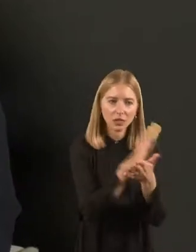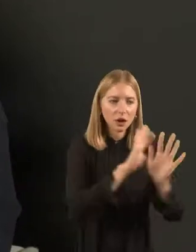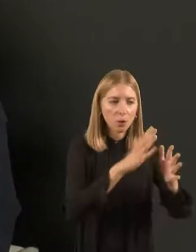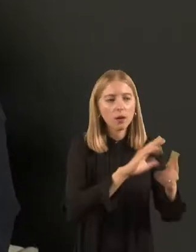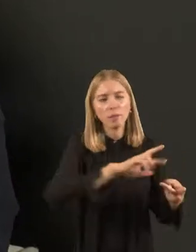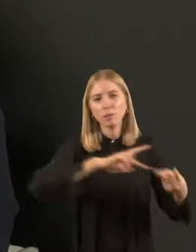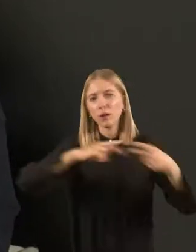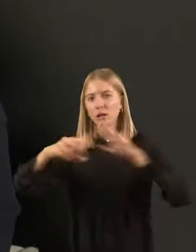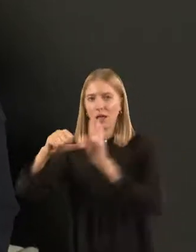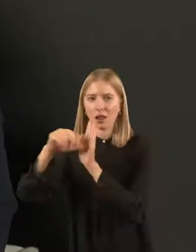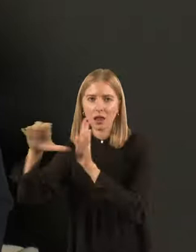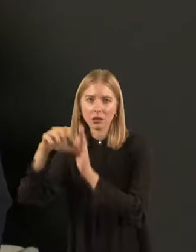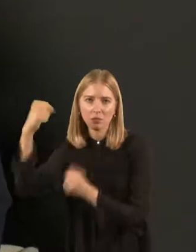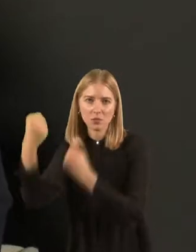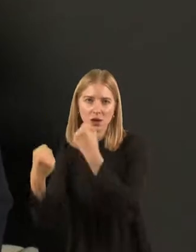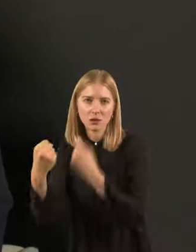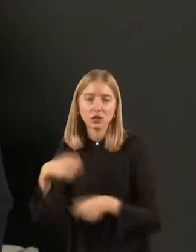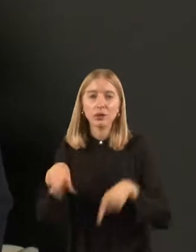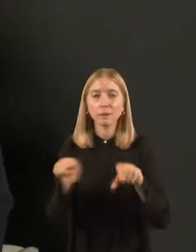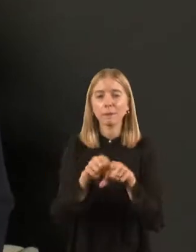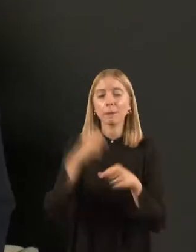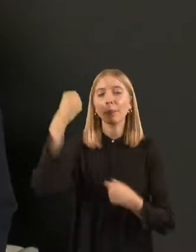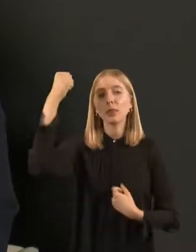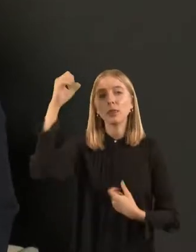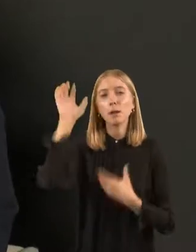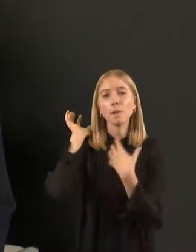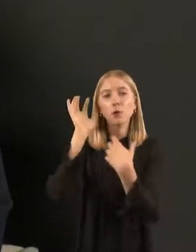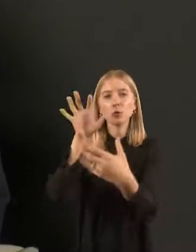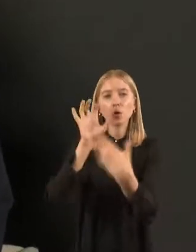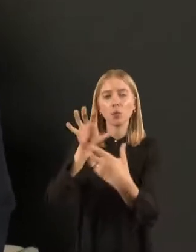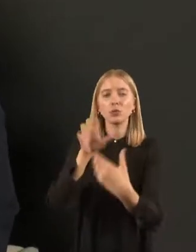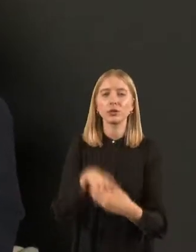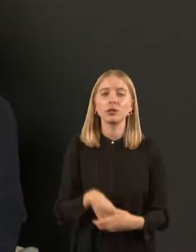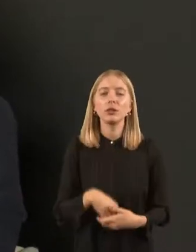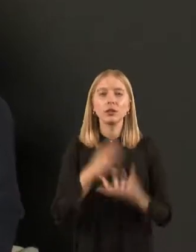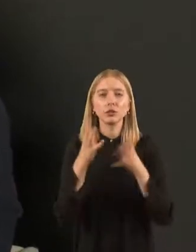So there is a lot of work to do,